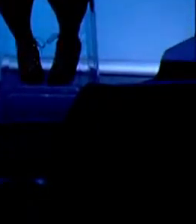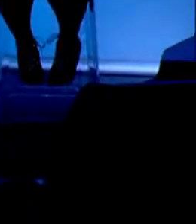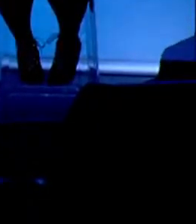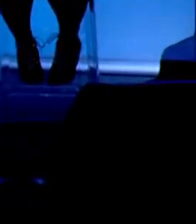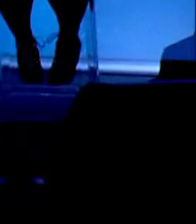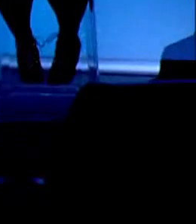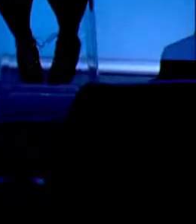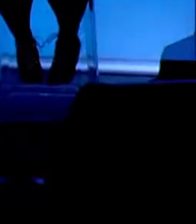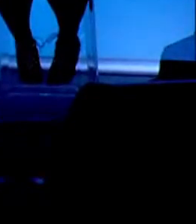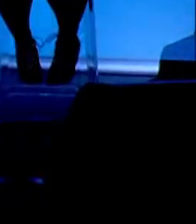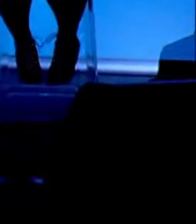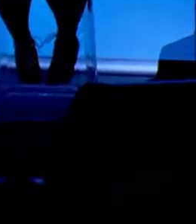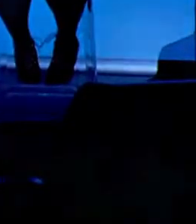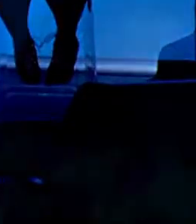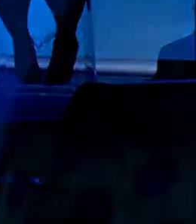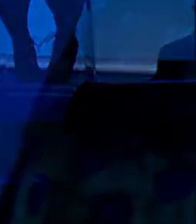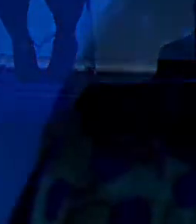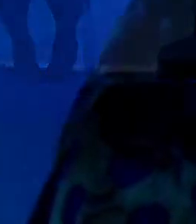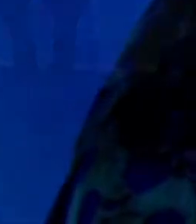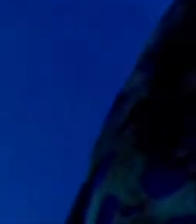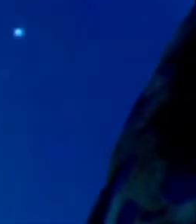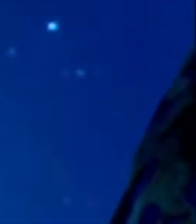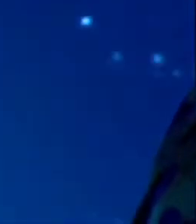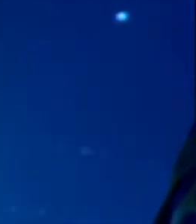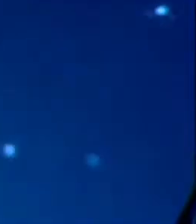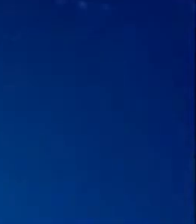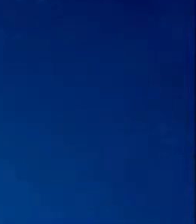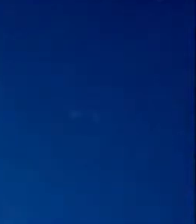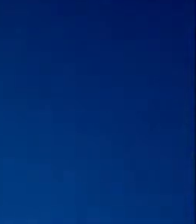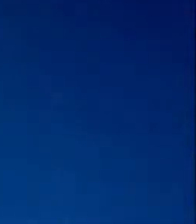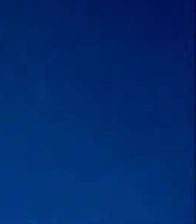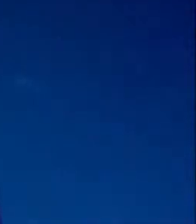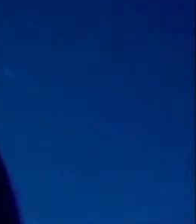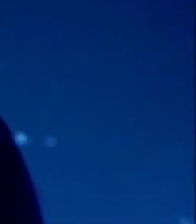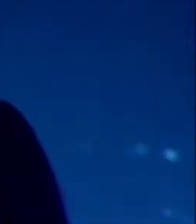breaks the new and glorious